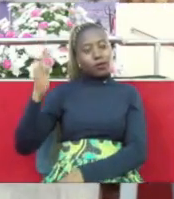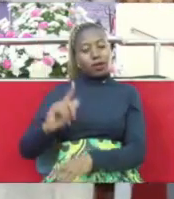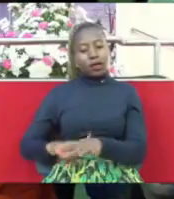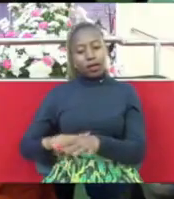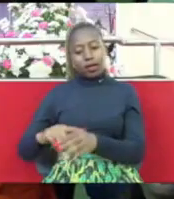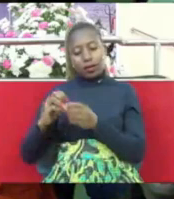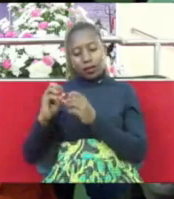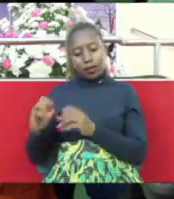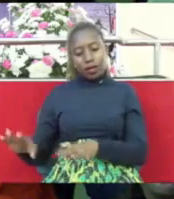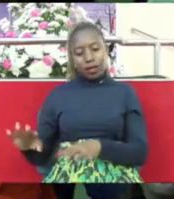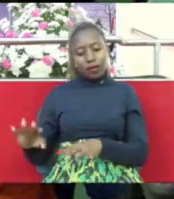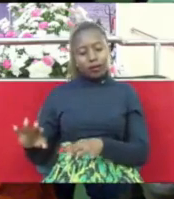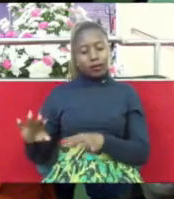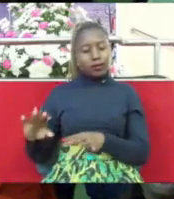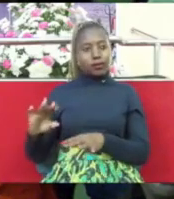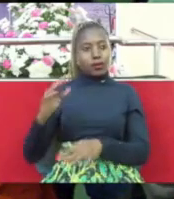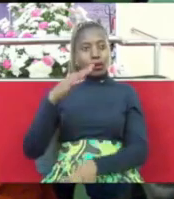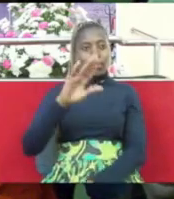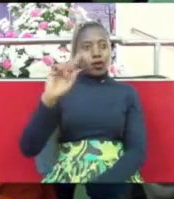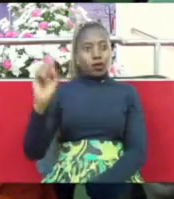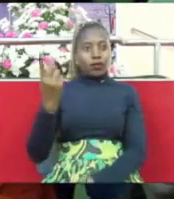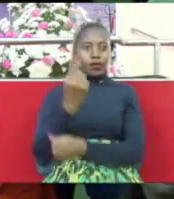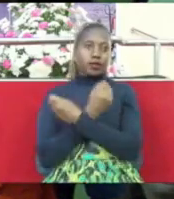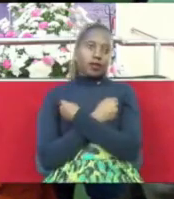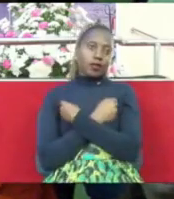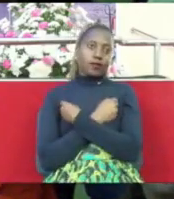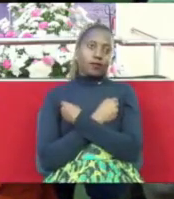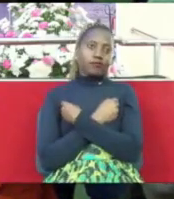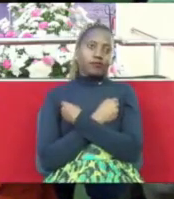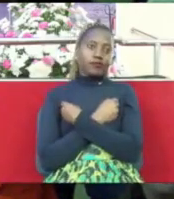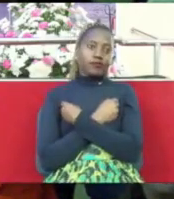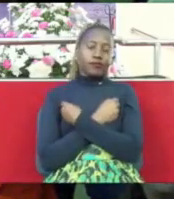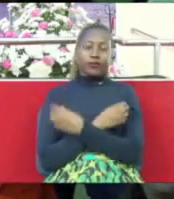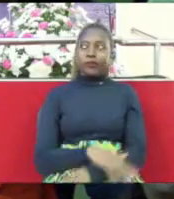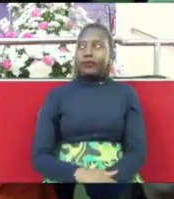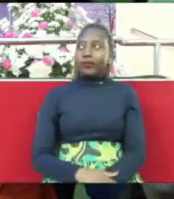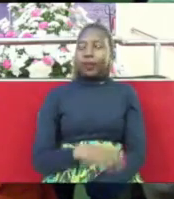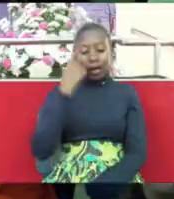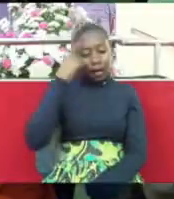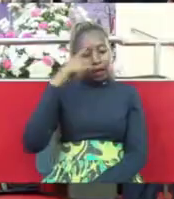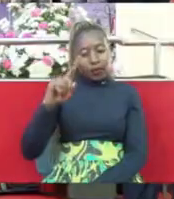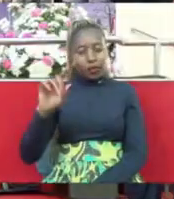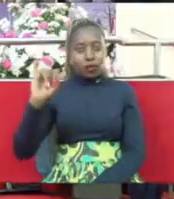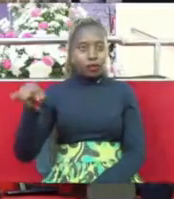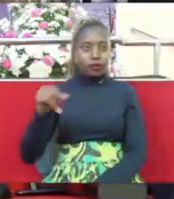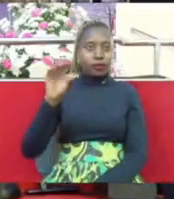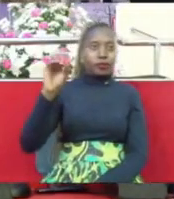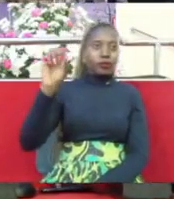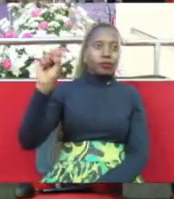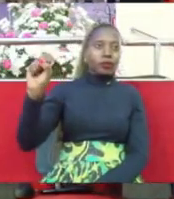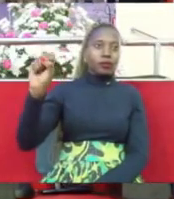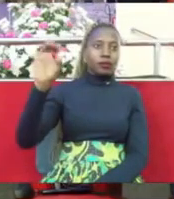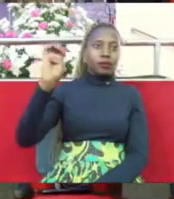Wakati ulipoteza upendo wako wa kwanza. Praise the name of the Lord. Bwana asifiwe. For Peter, for Joseph and Mary. Kwa Yusufu